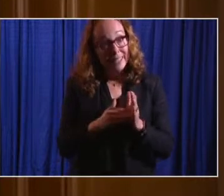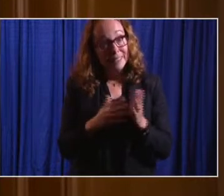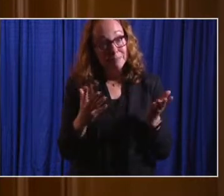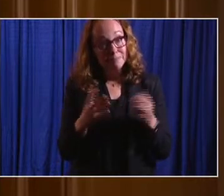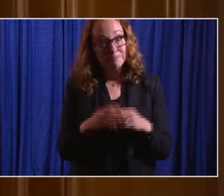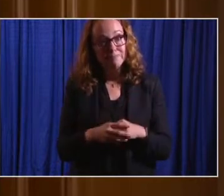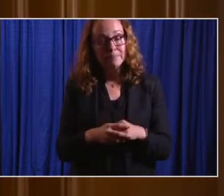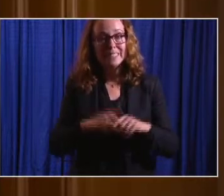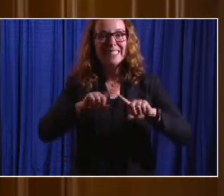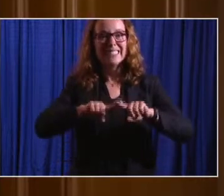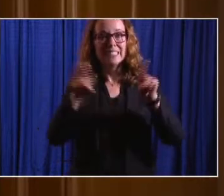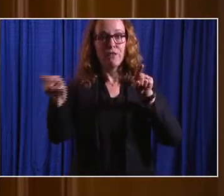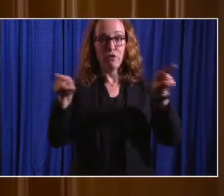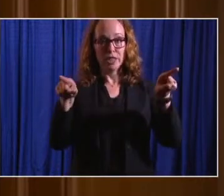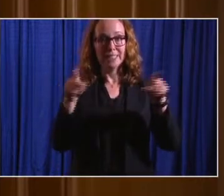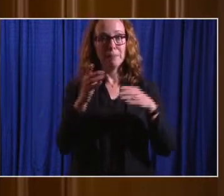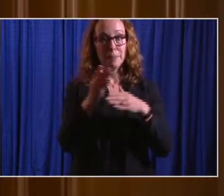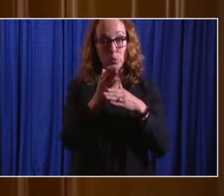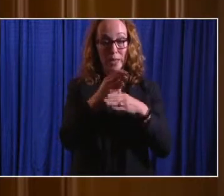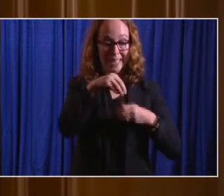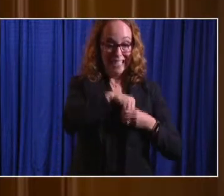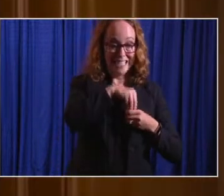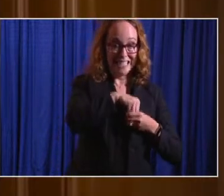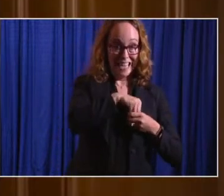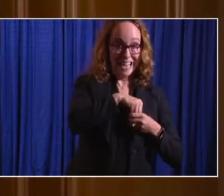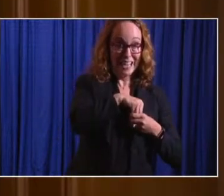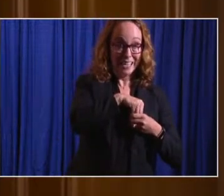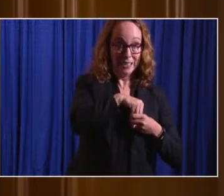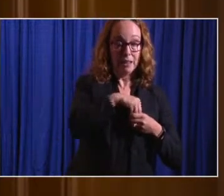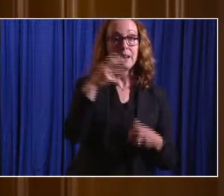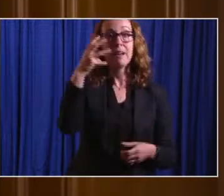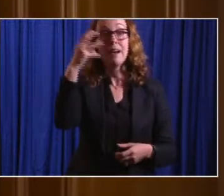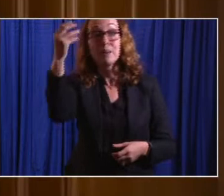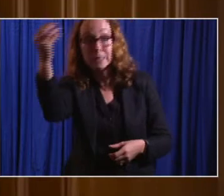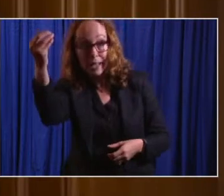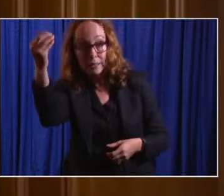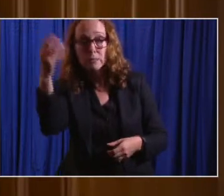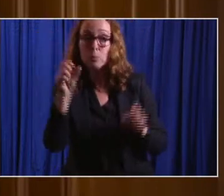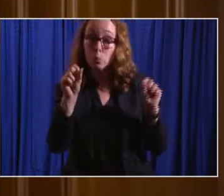there's a difference between outside and inside. We can do things safely inside.